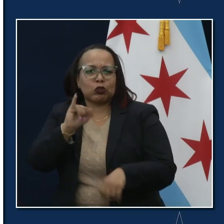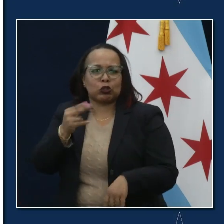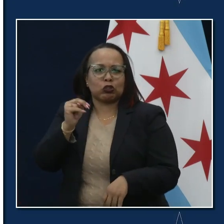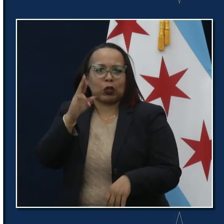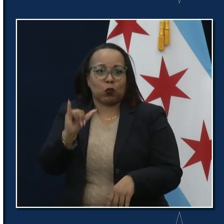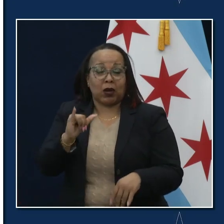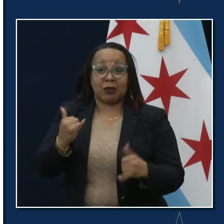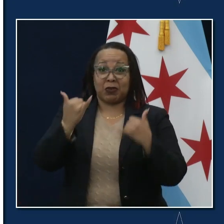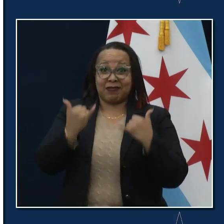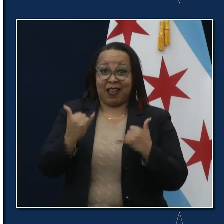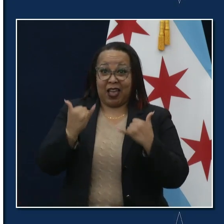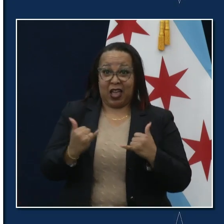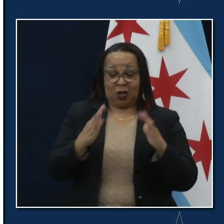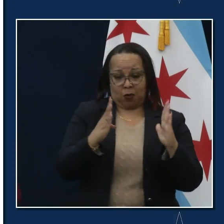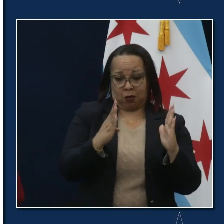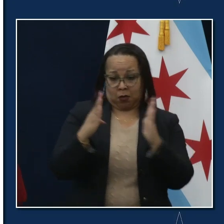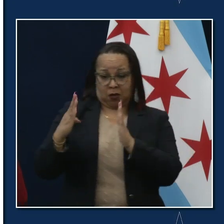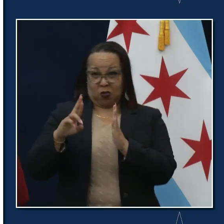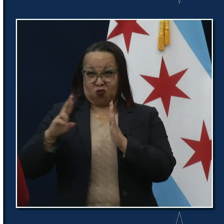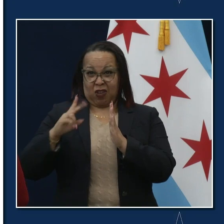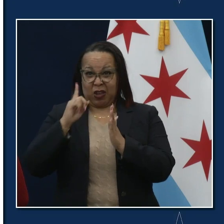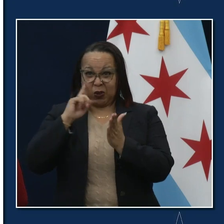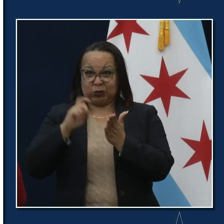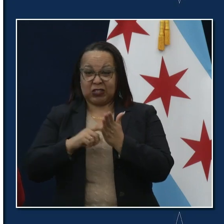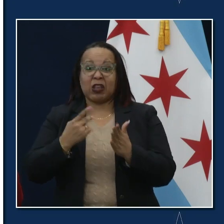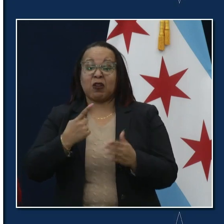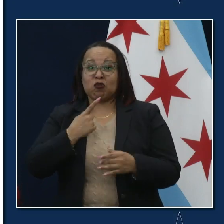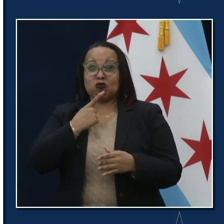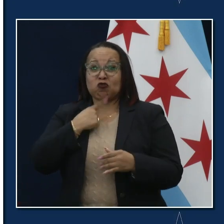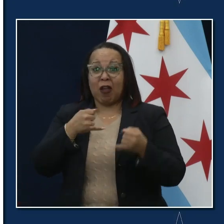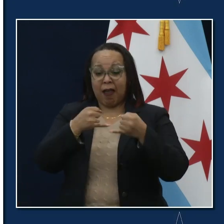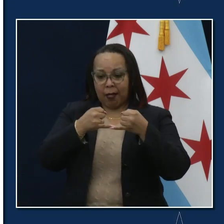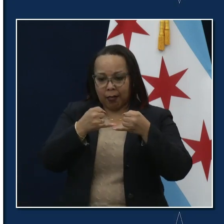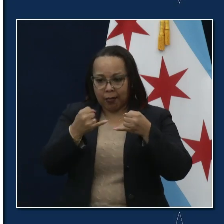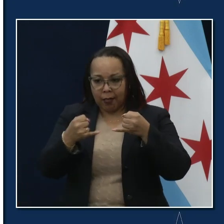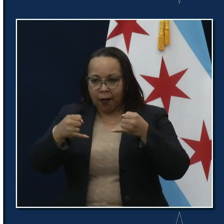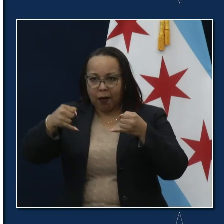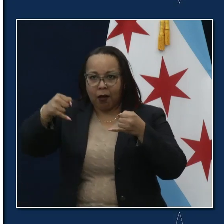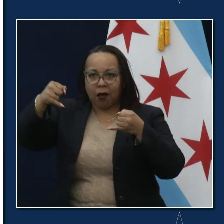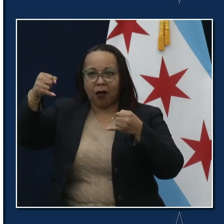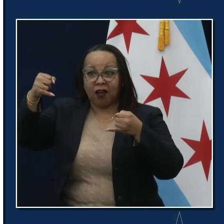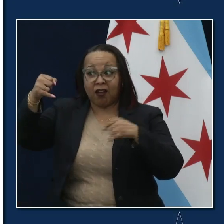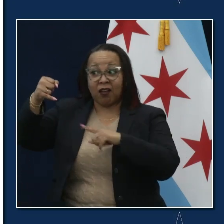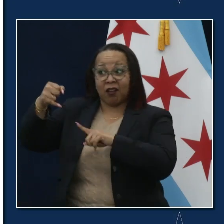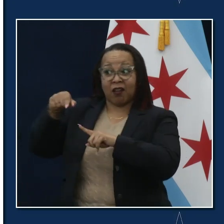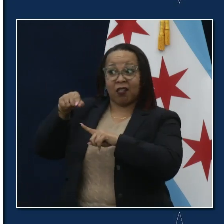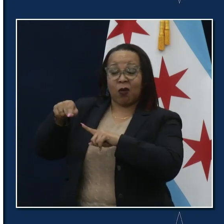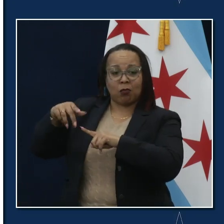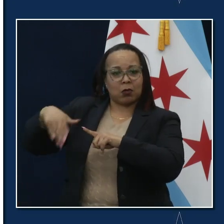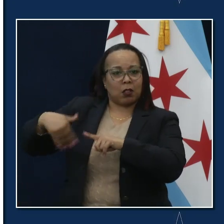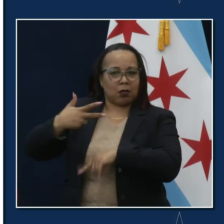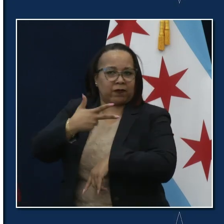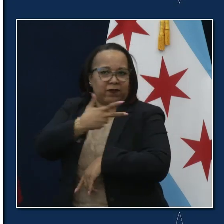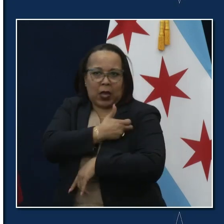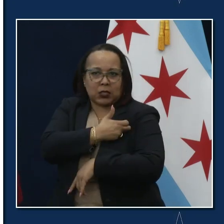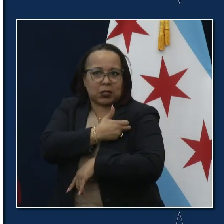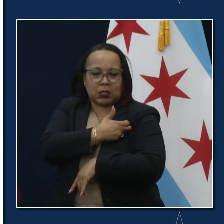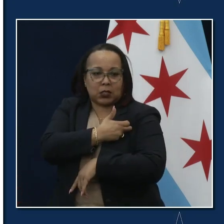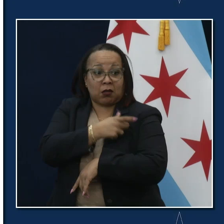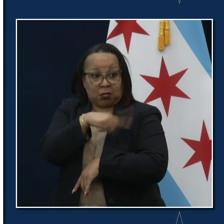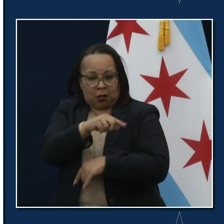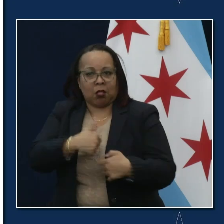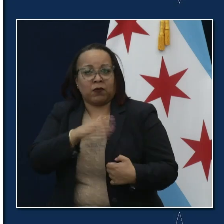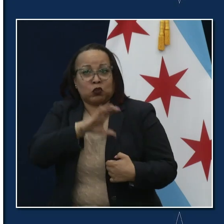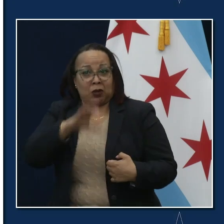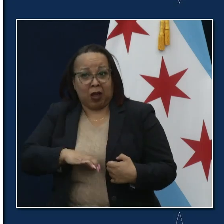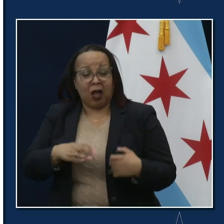right now, on the right side of that slide, you see that red line ticking up? Those are unvaccinated Chicagoans who are more